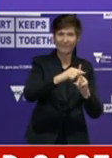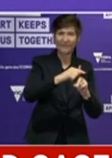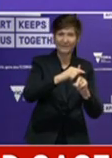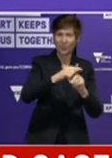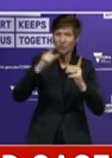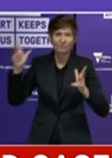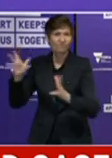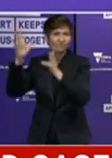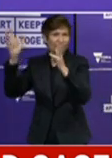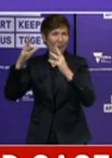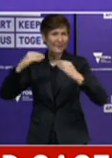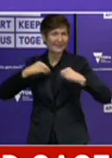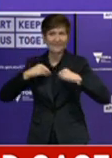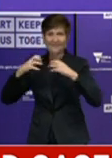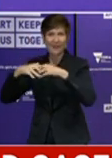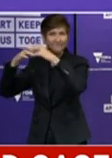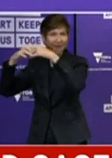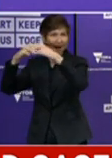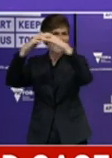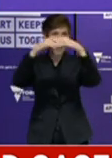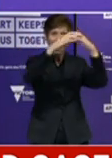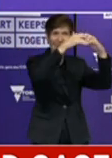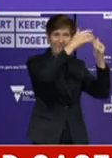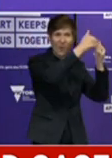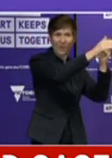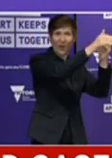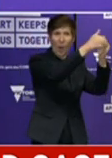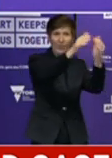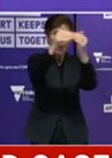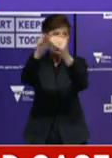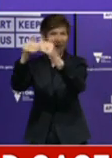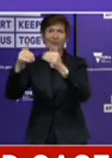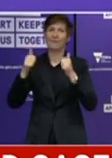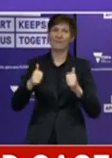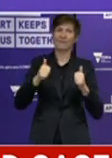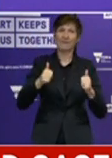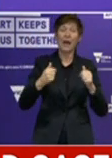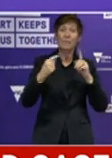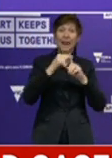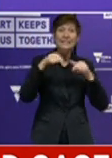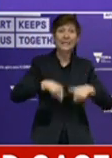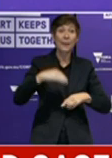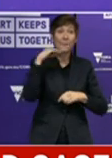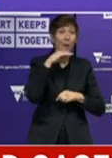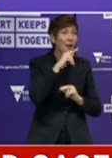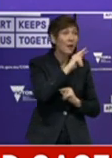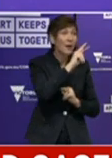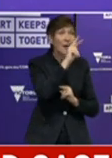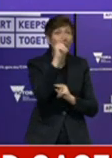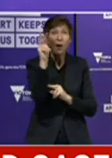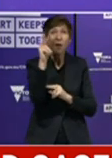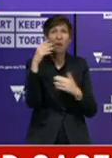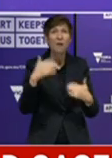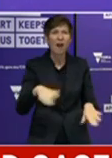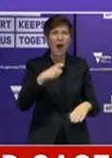up regional Victoria as quick as we possibly can. It's also proof positive to everybody in Melbourne that you can get these numbers low and you can keep them low,